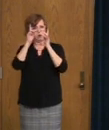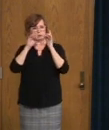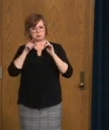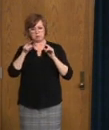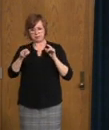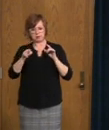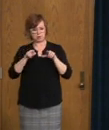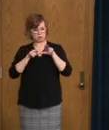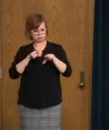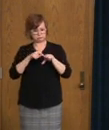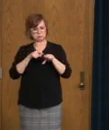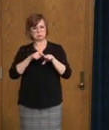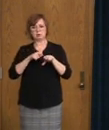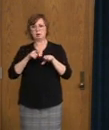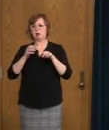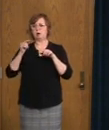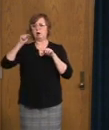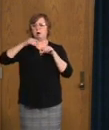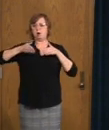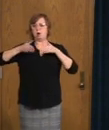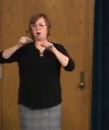of staff.